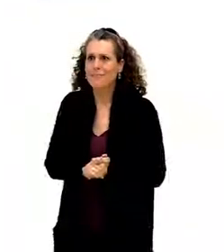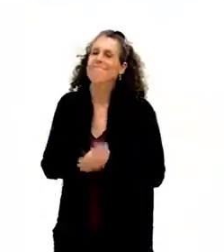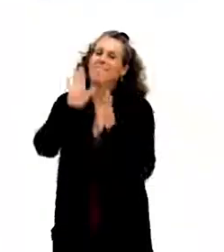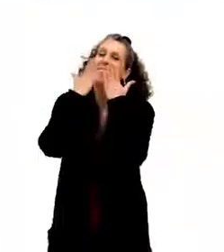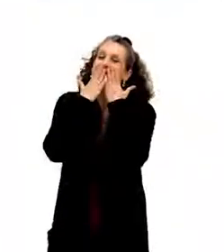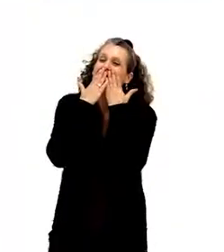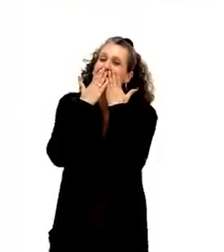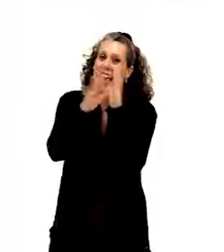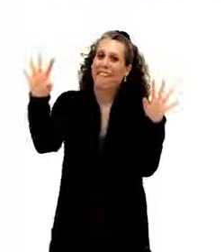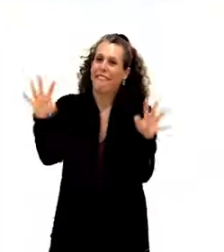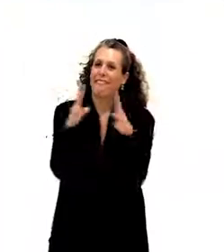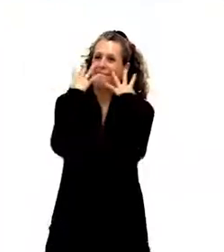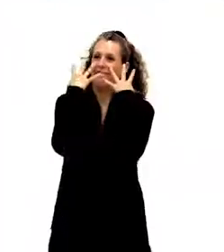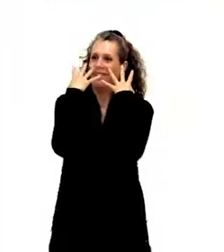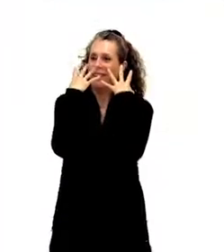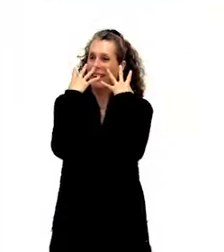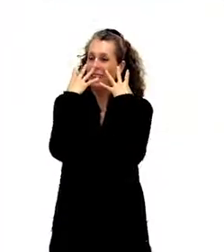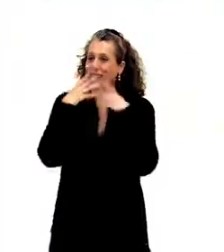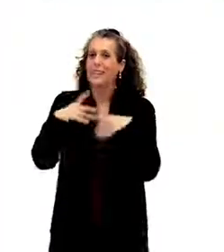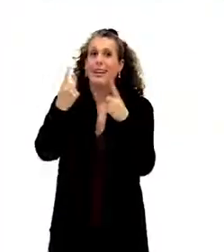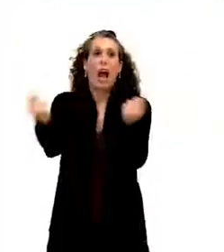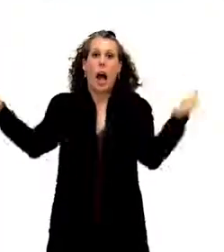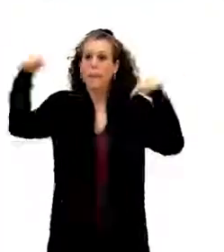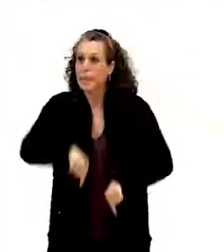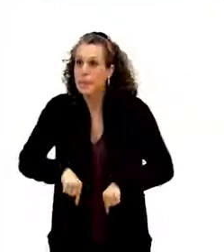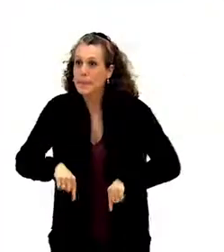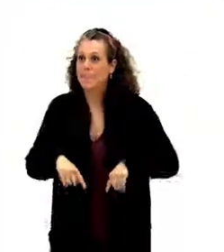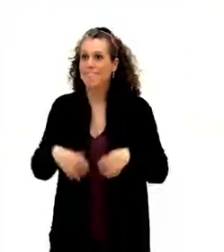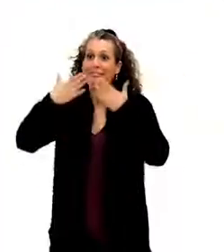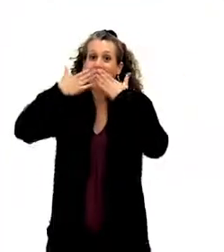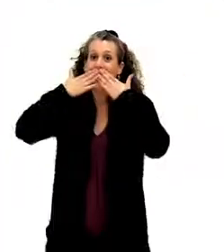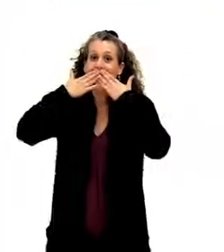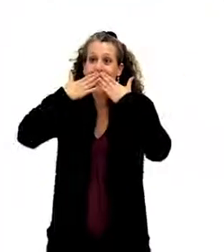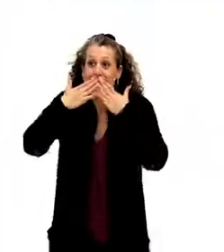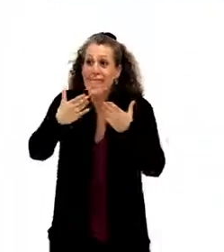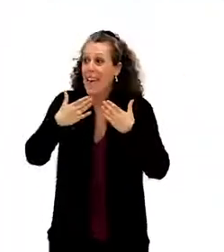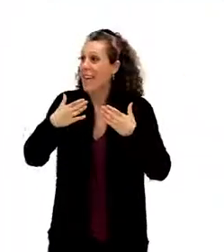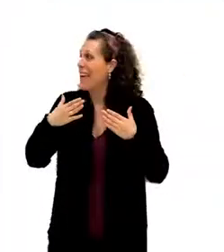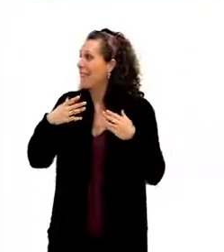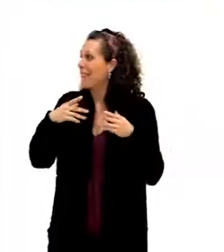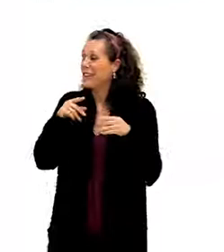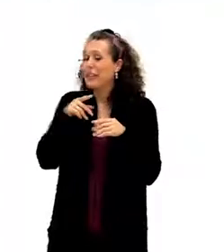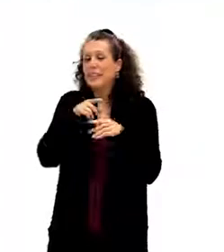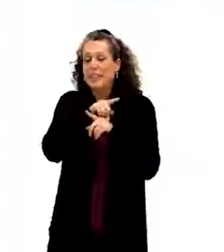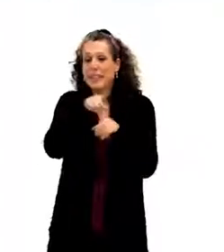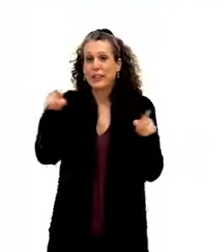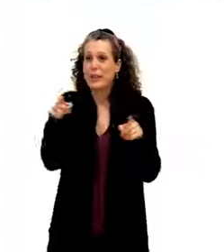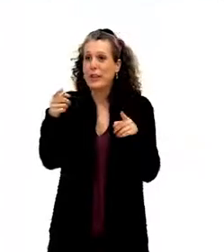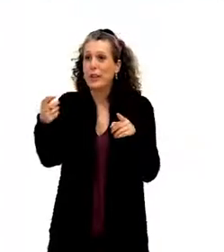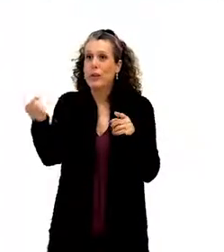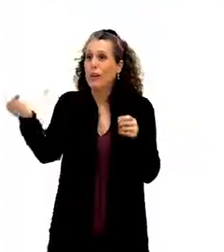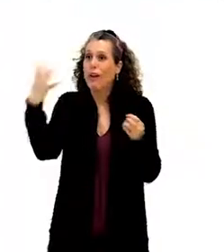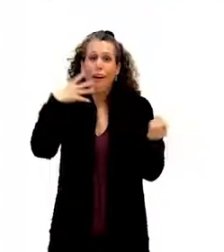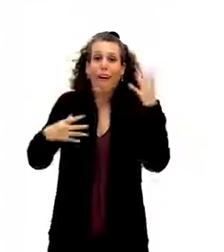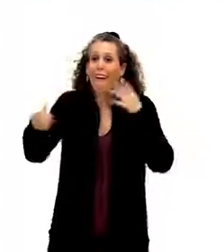you again for your attention, for your attendance, and all your wonderful remarks that you have provided